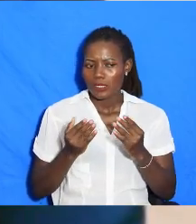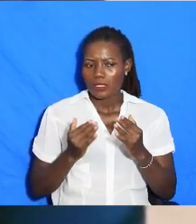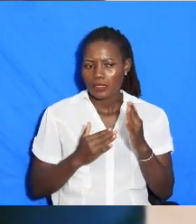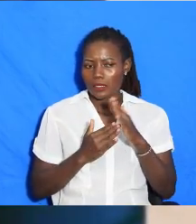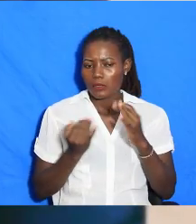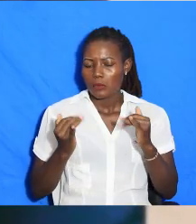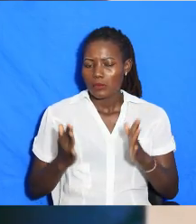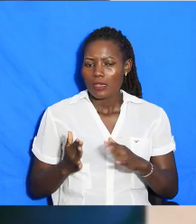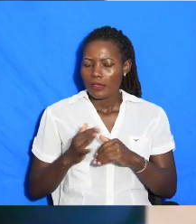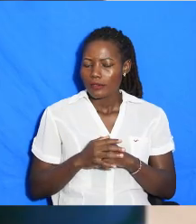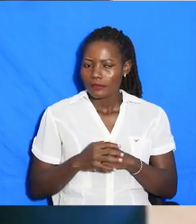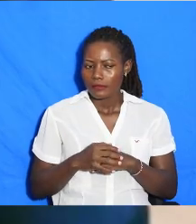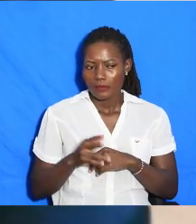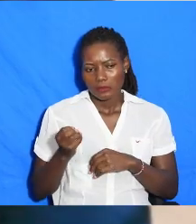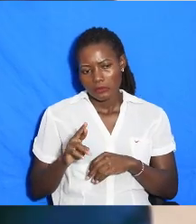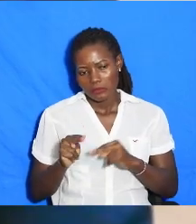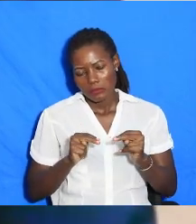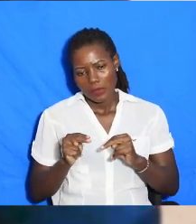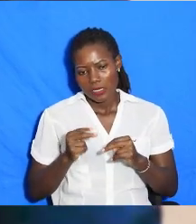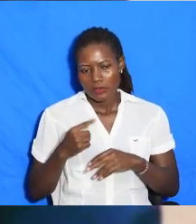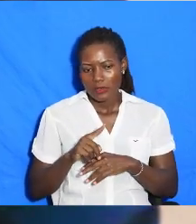you manage yourself around them?